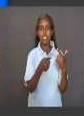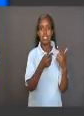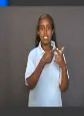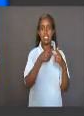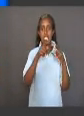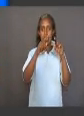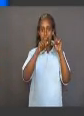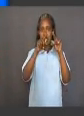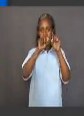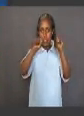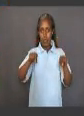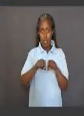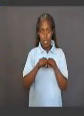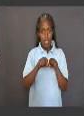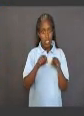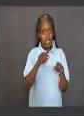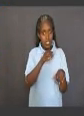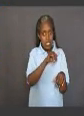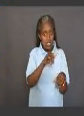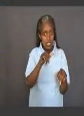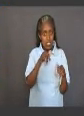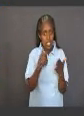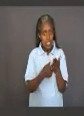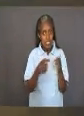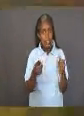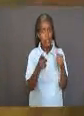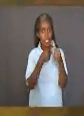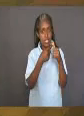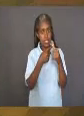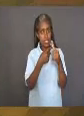square as they are in the first.